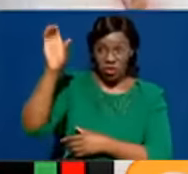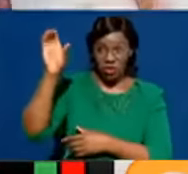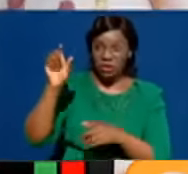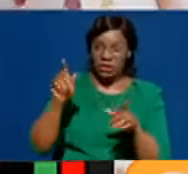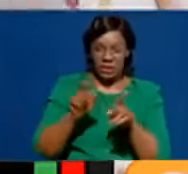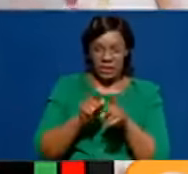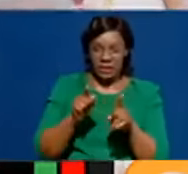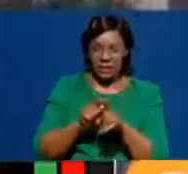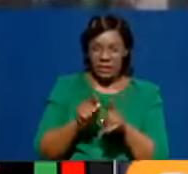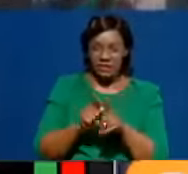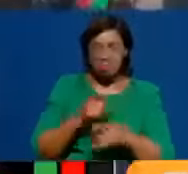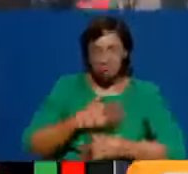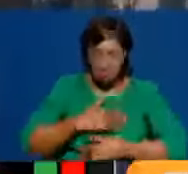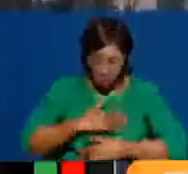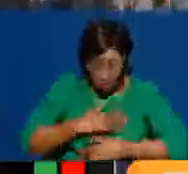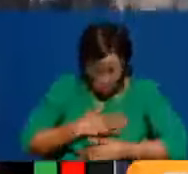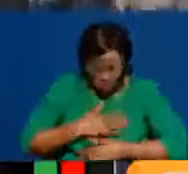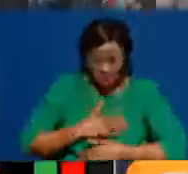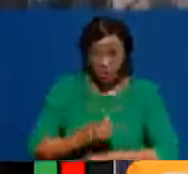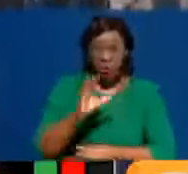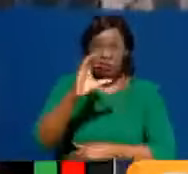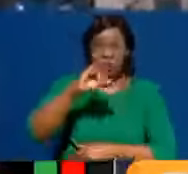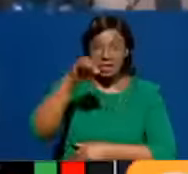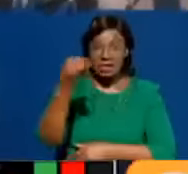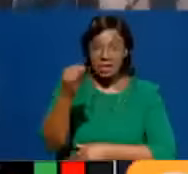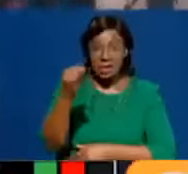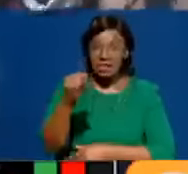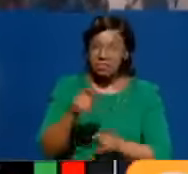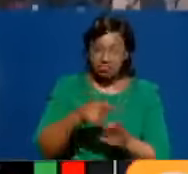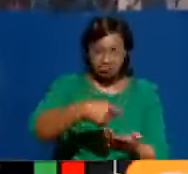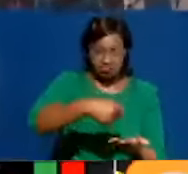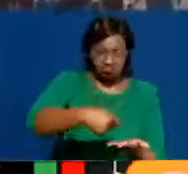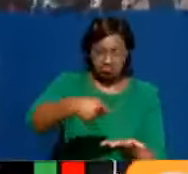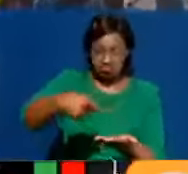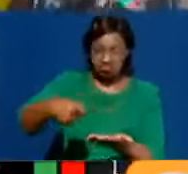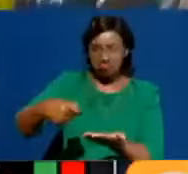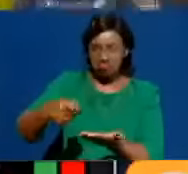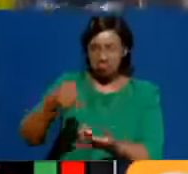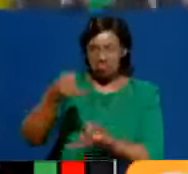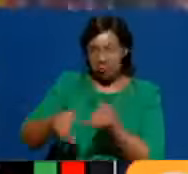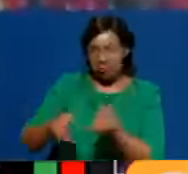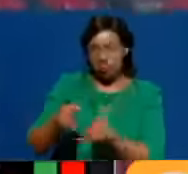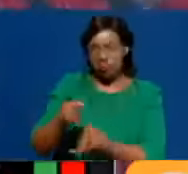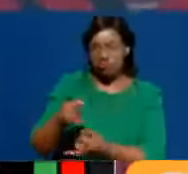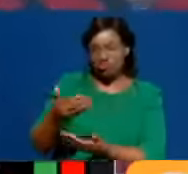The Honorable the Chief Justice is signing on the last set of documents,